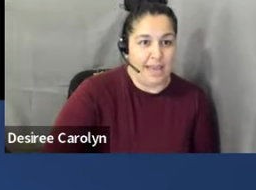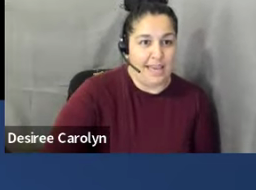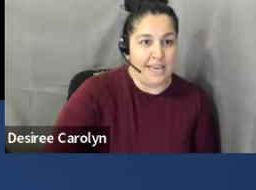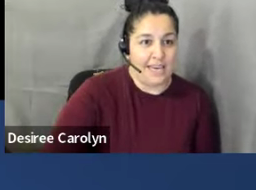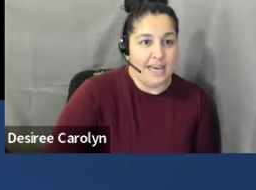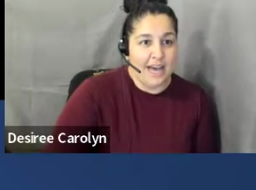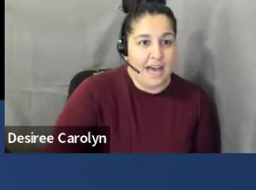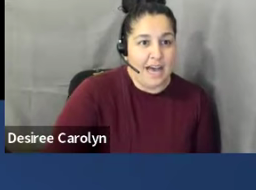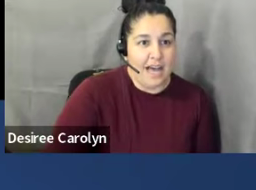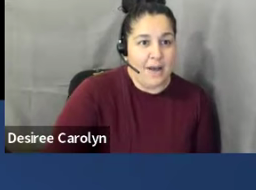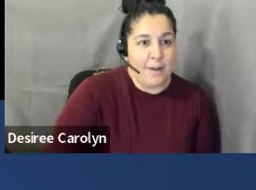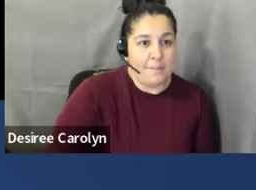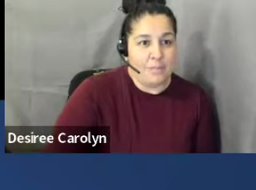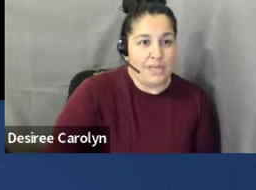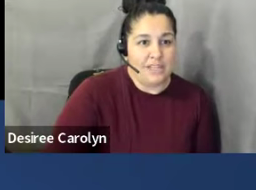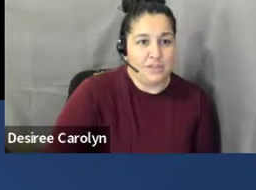to make,